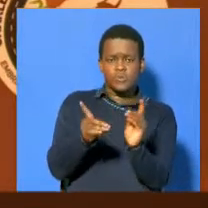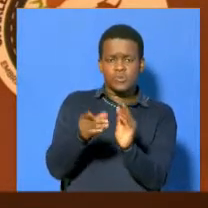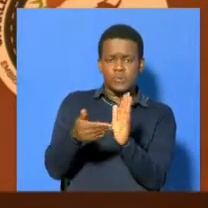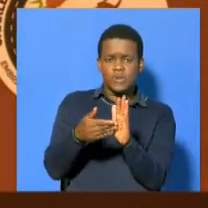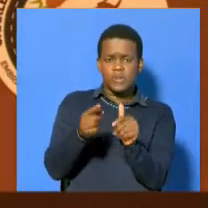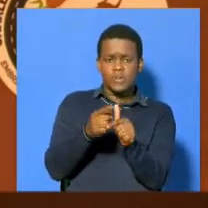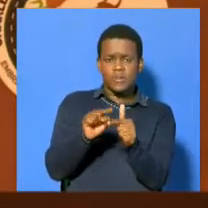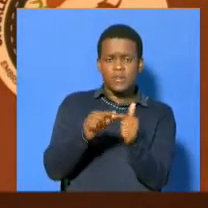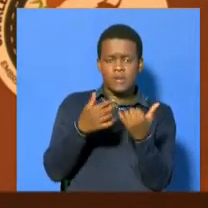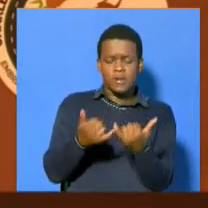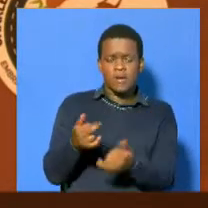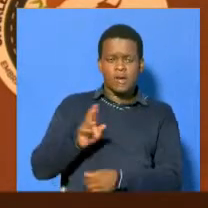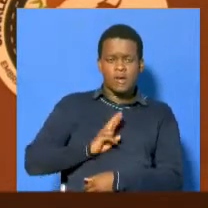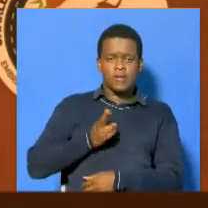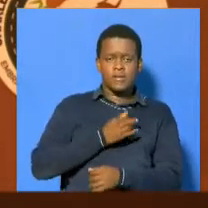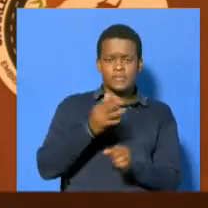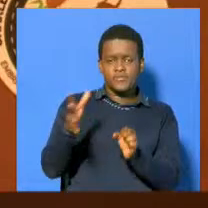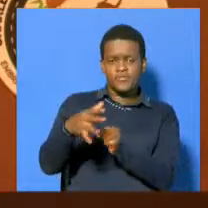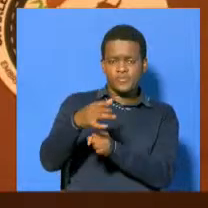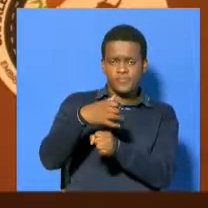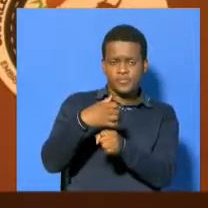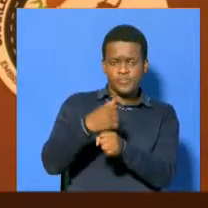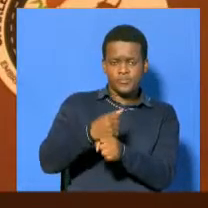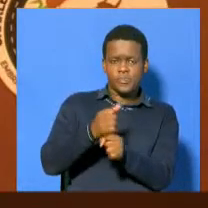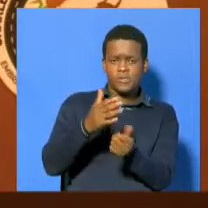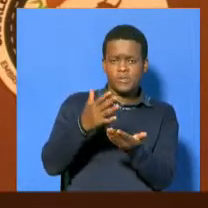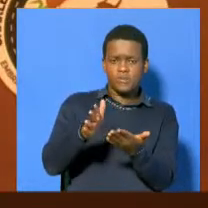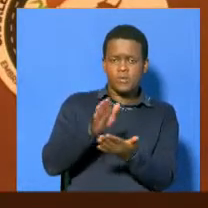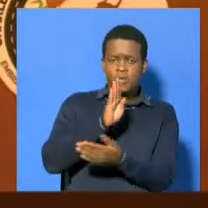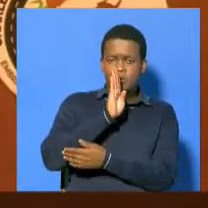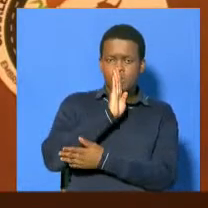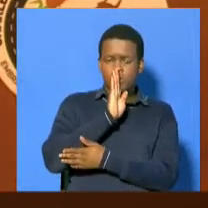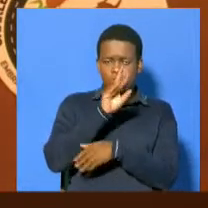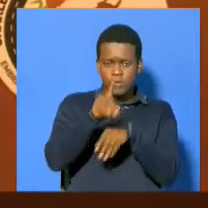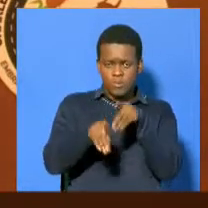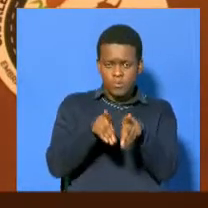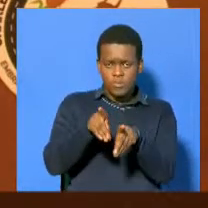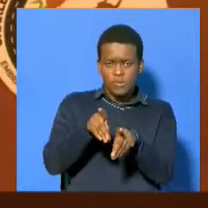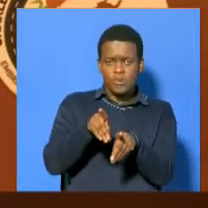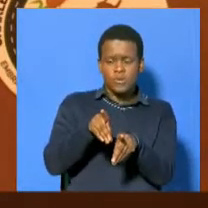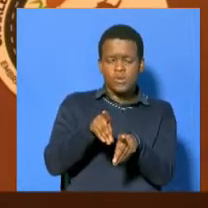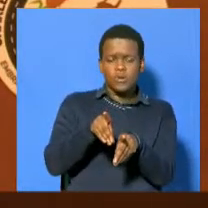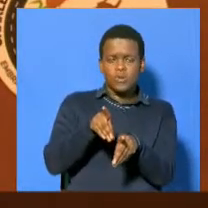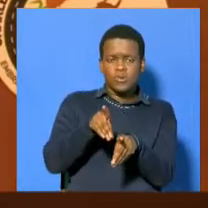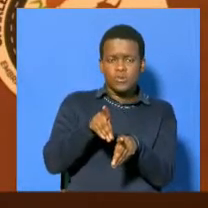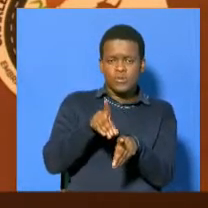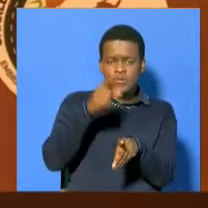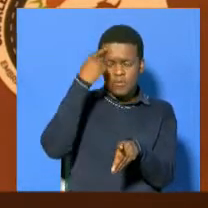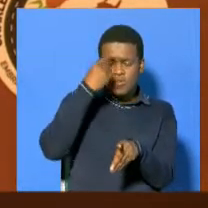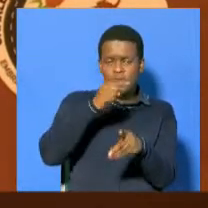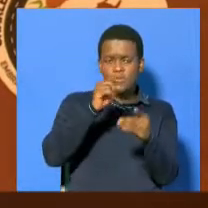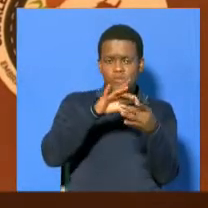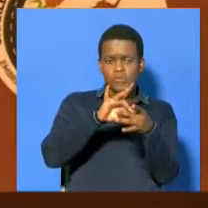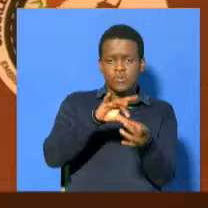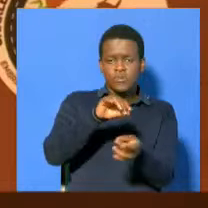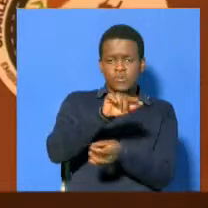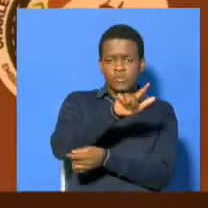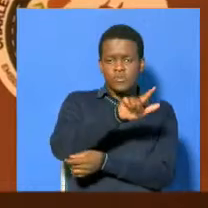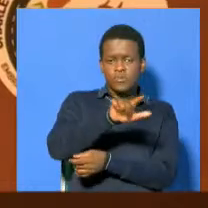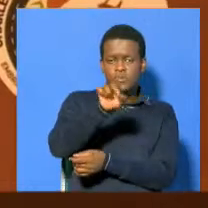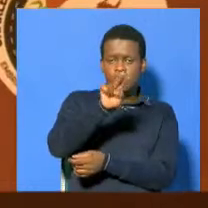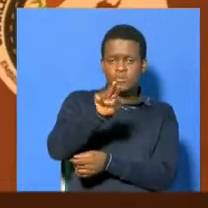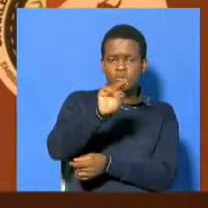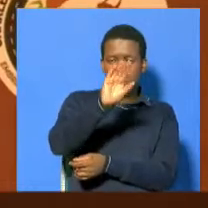have been able to hire into new posts and came from 22% vacancy rate in November